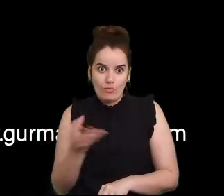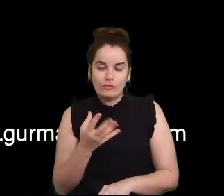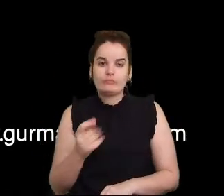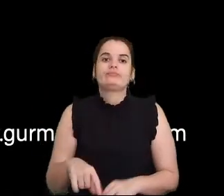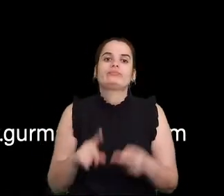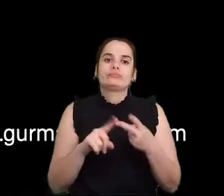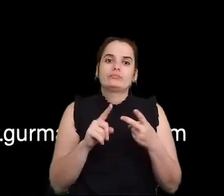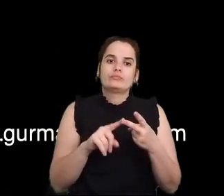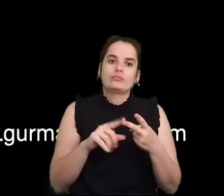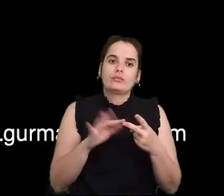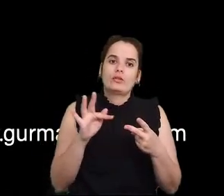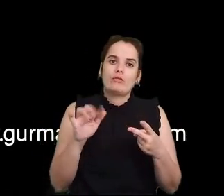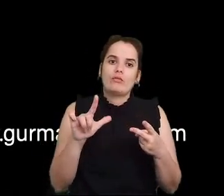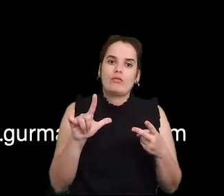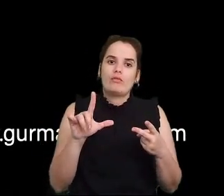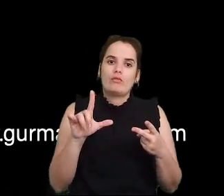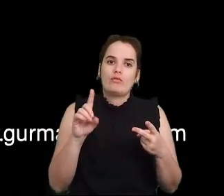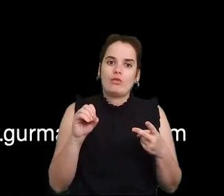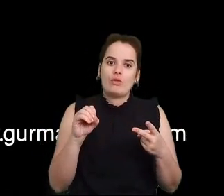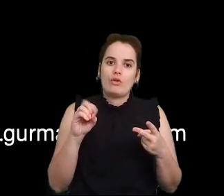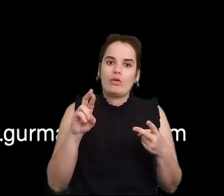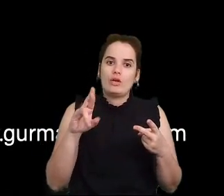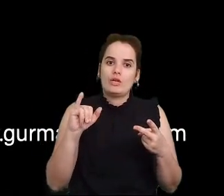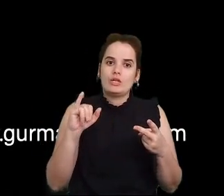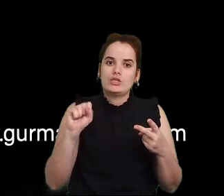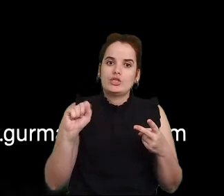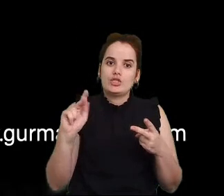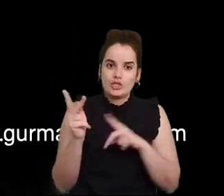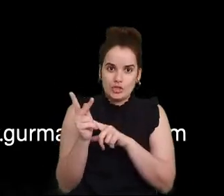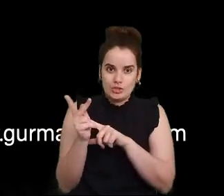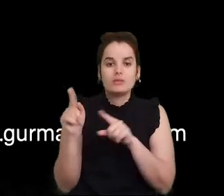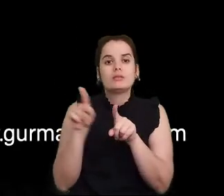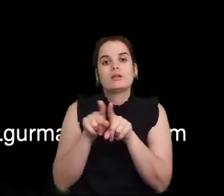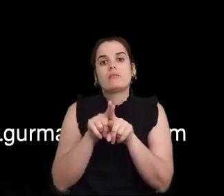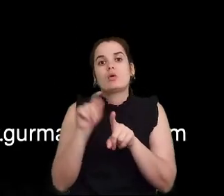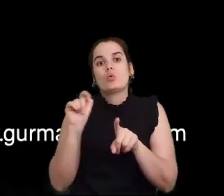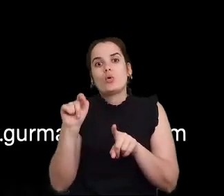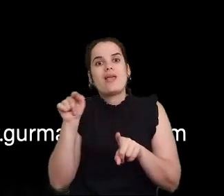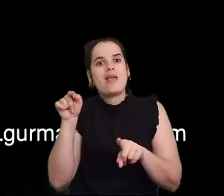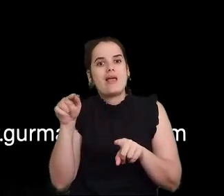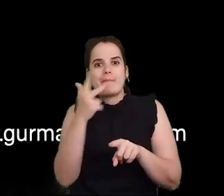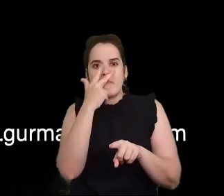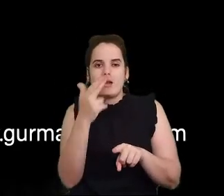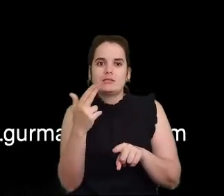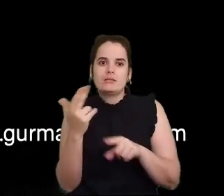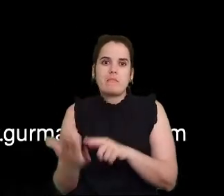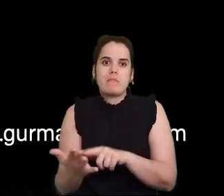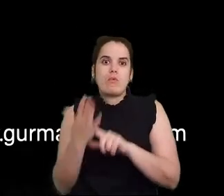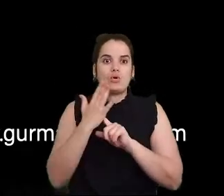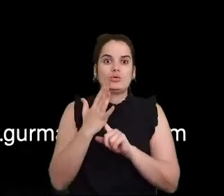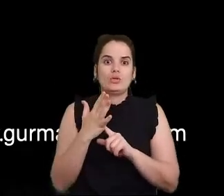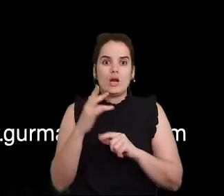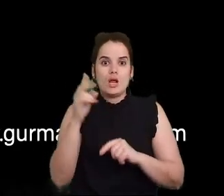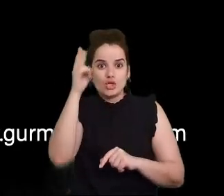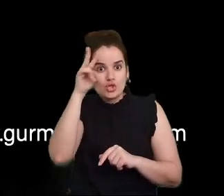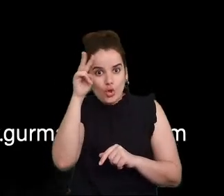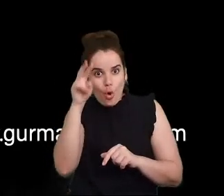to happen as the story advances. That could be, maybe it's this bar chart